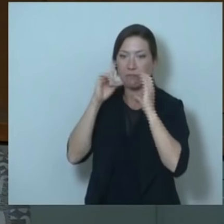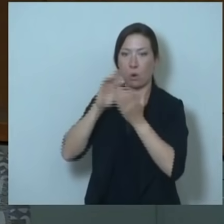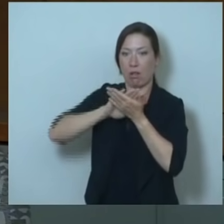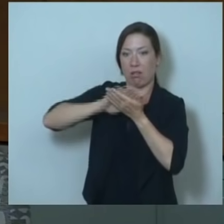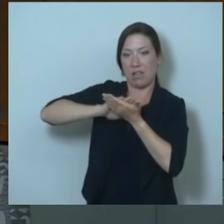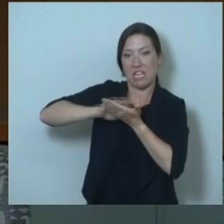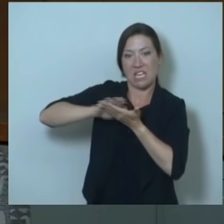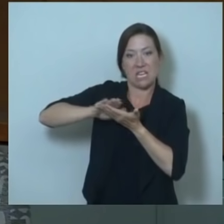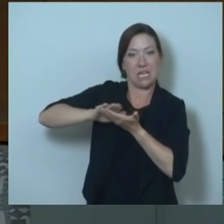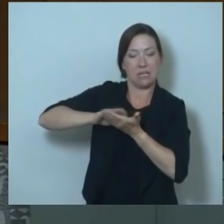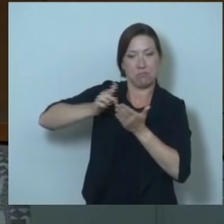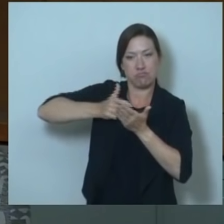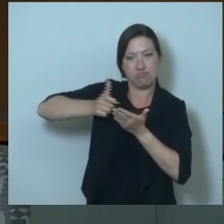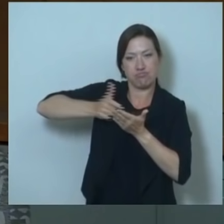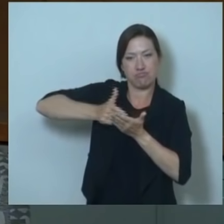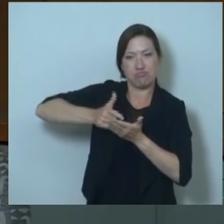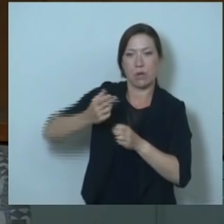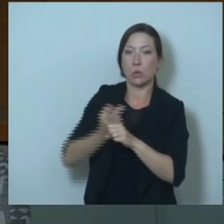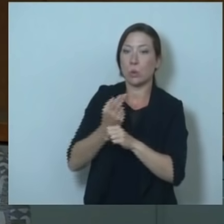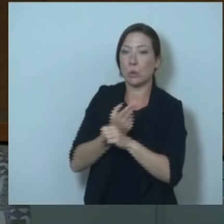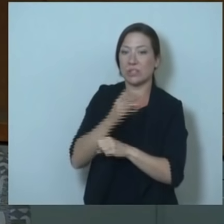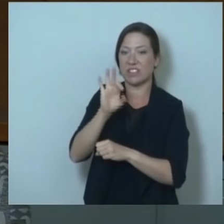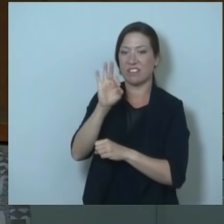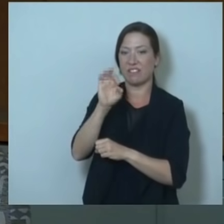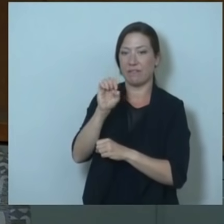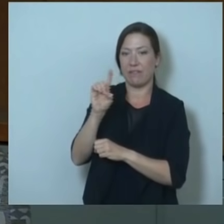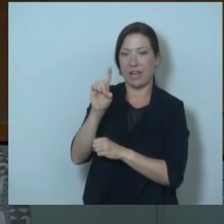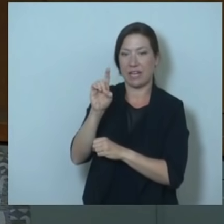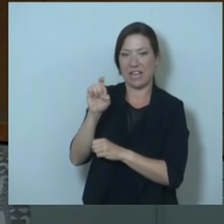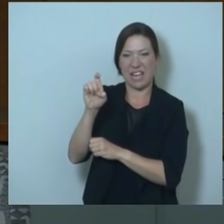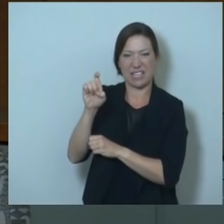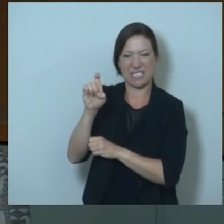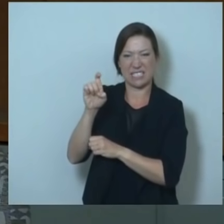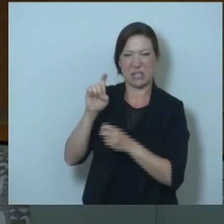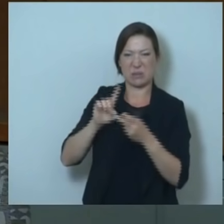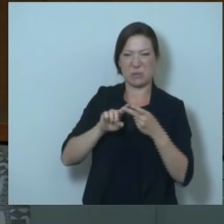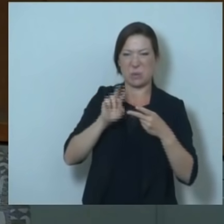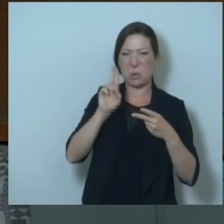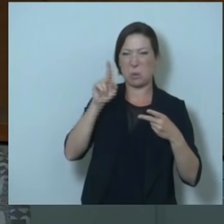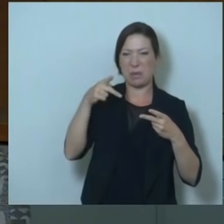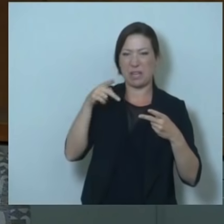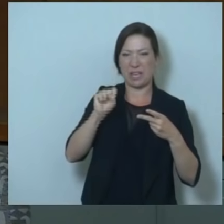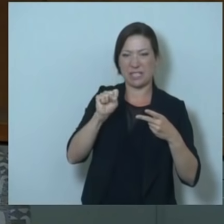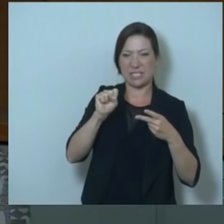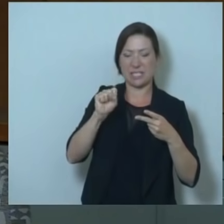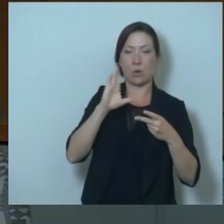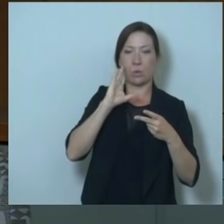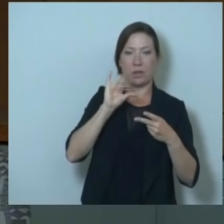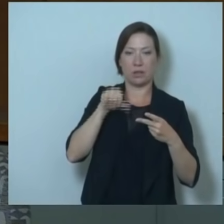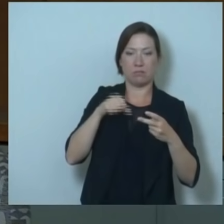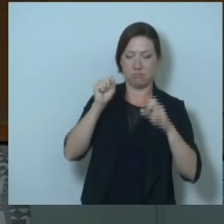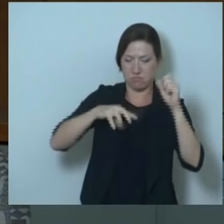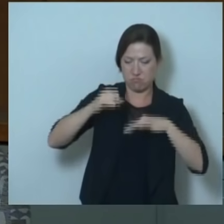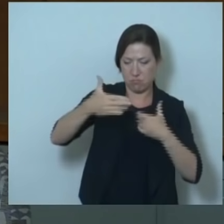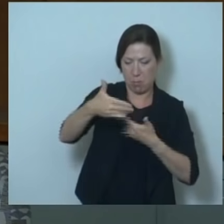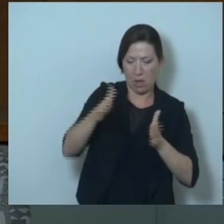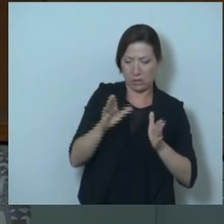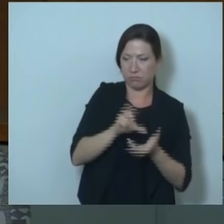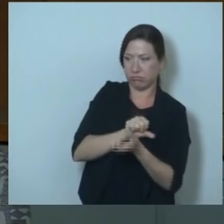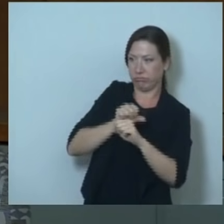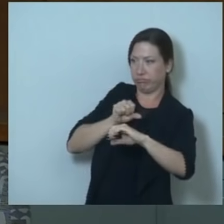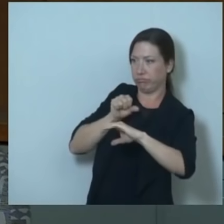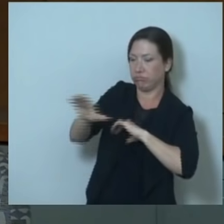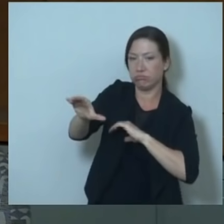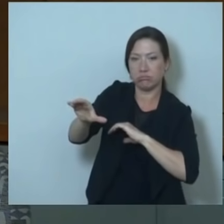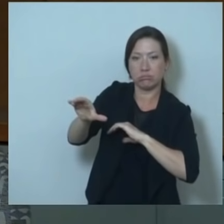FedEx and UPS as a method of shipping their PPE to the Battelle unit. It is in operation today,